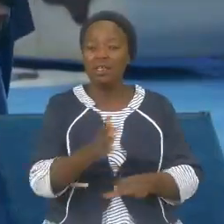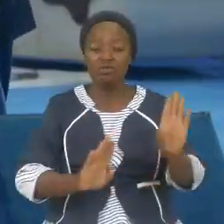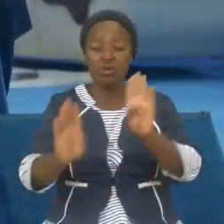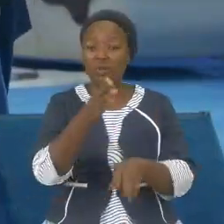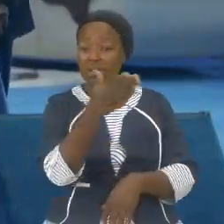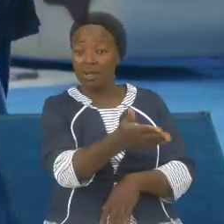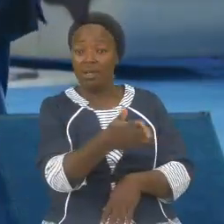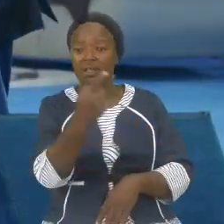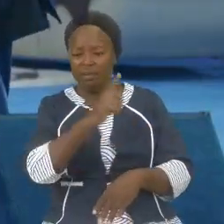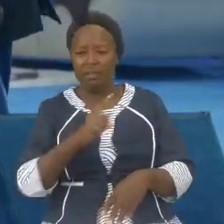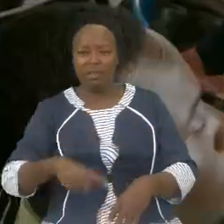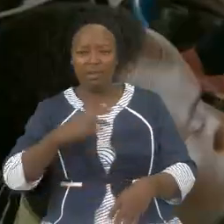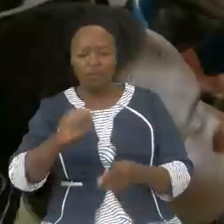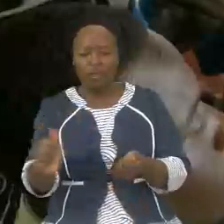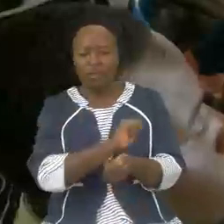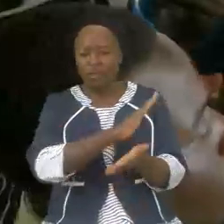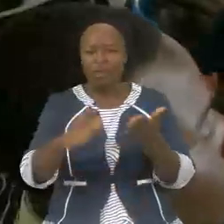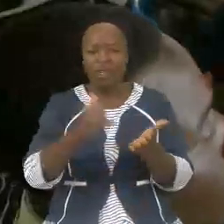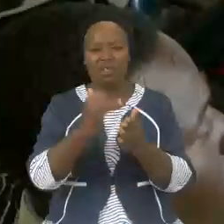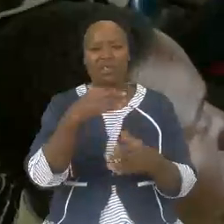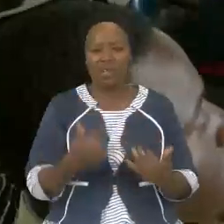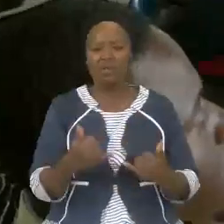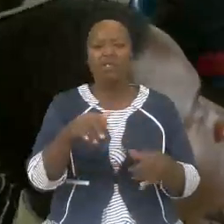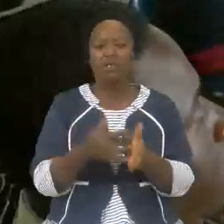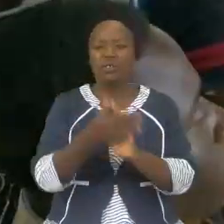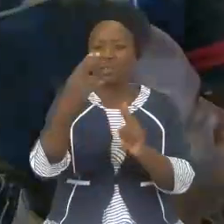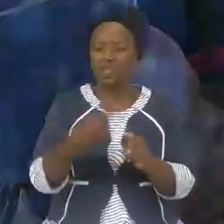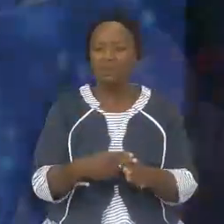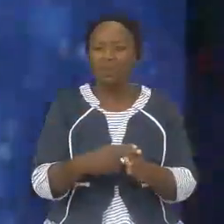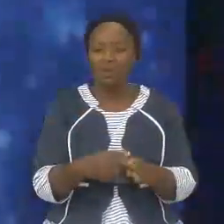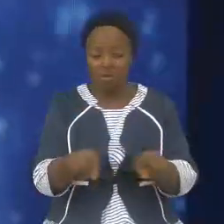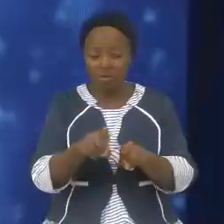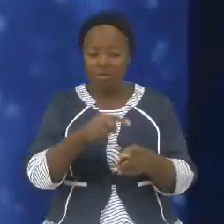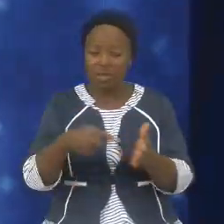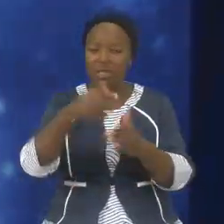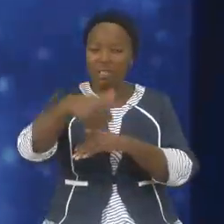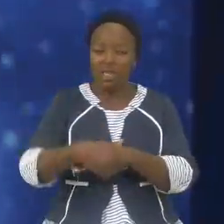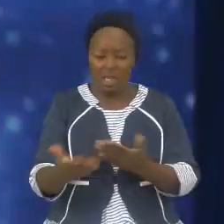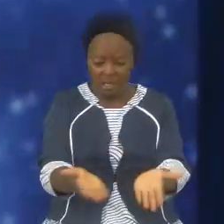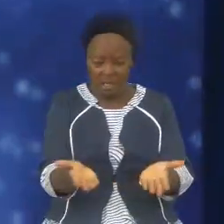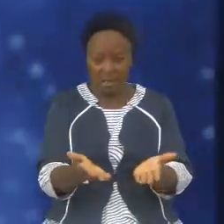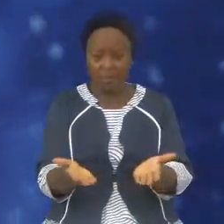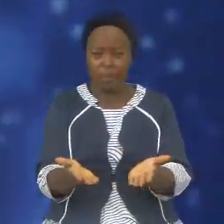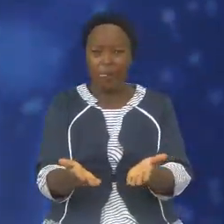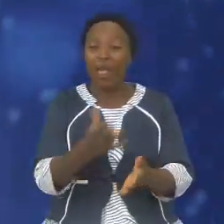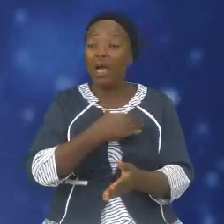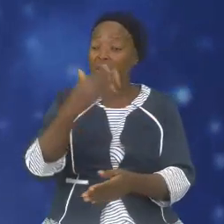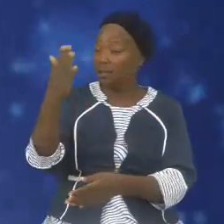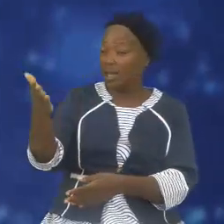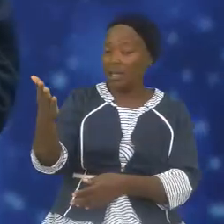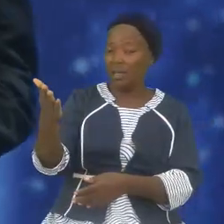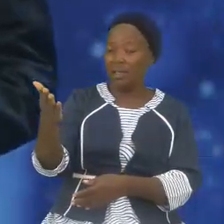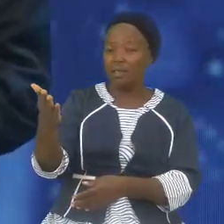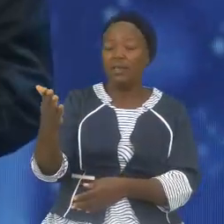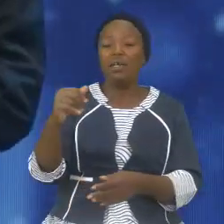the Lord will clear it away. Even tonight, here, the Alpha location, and then over